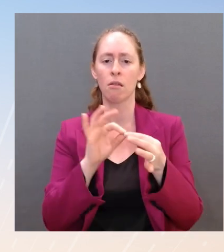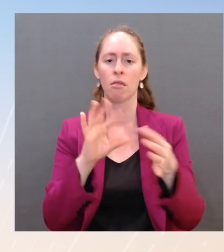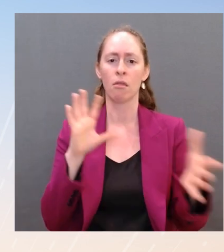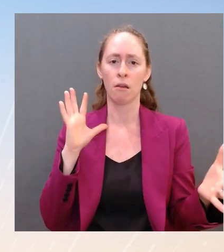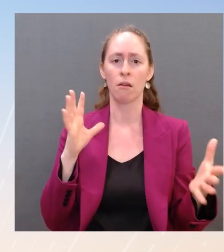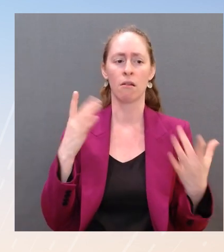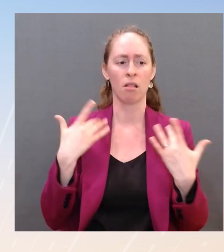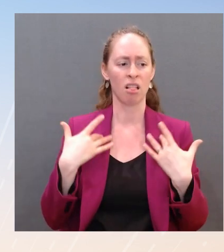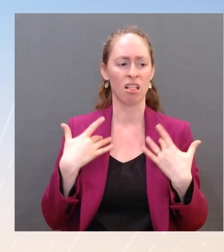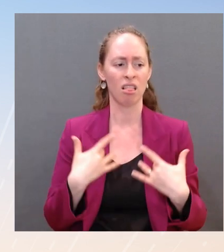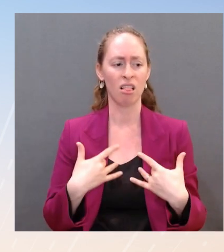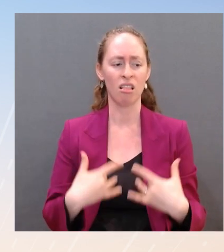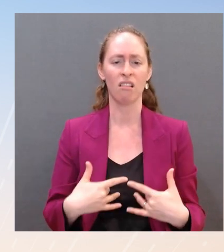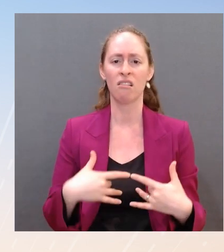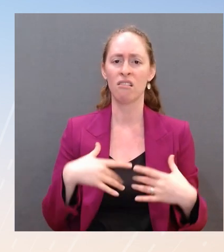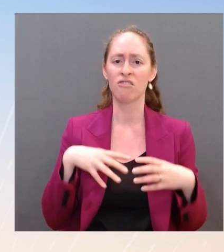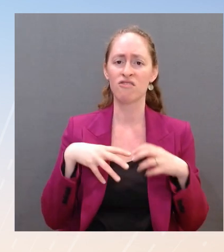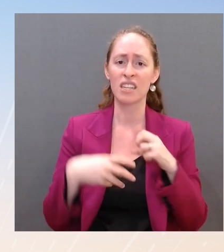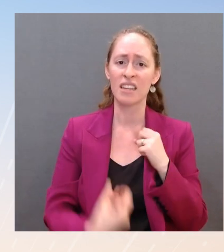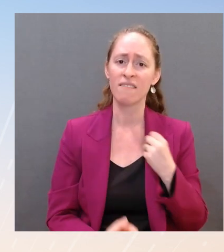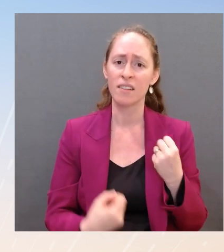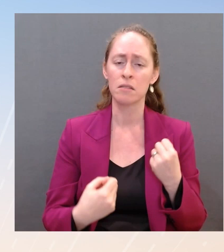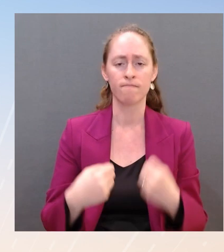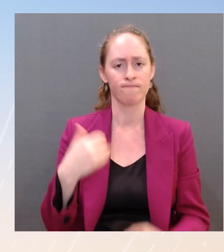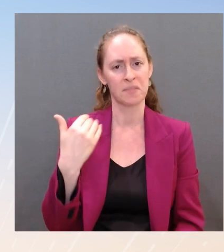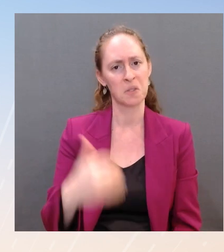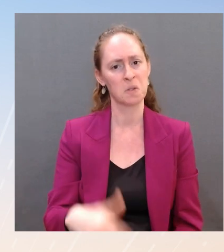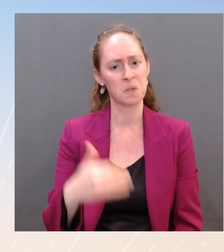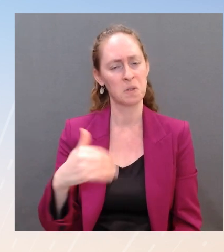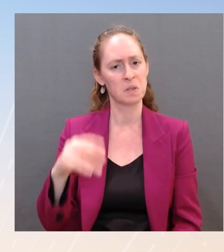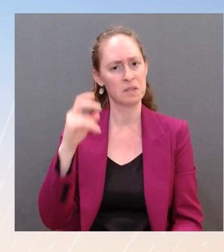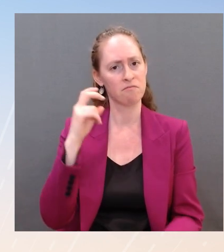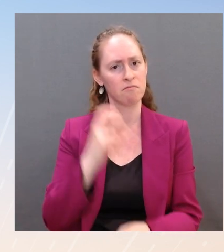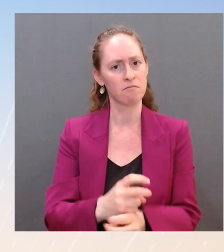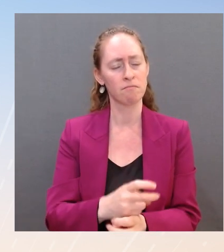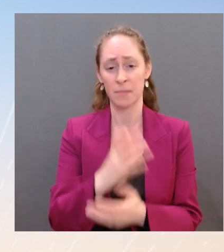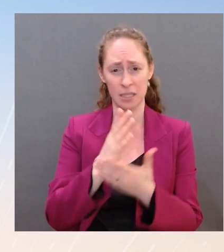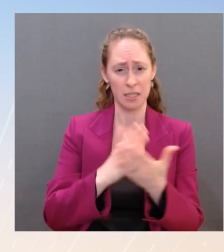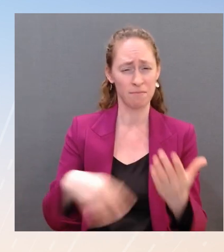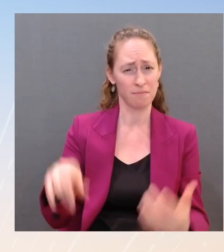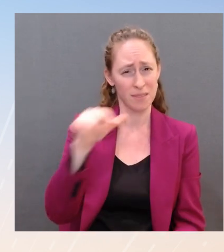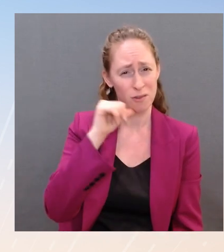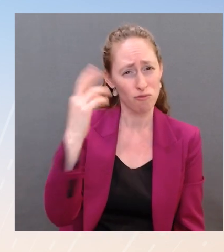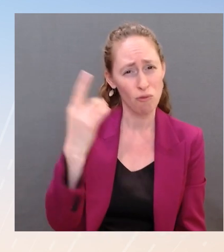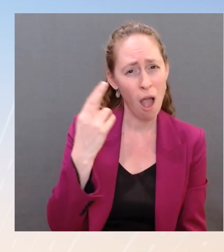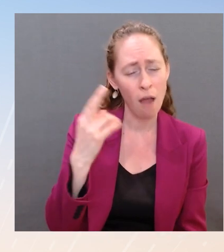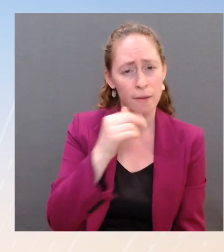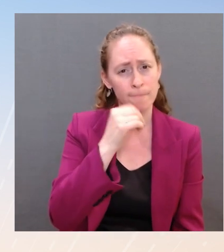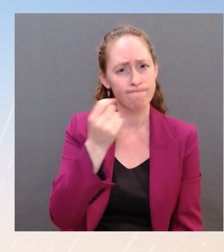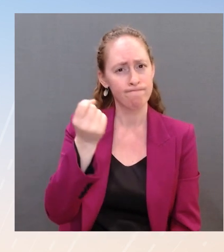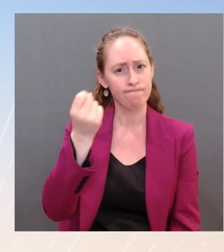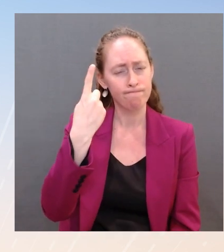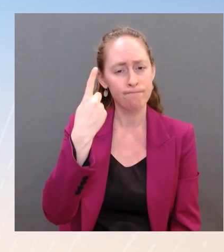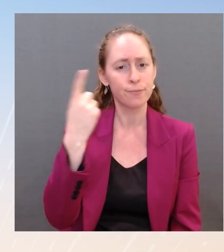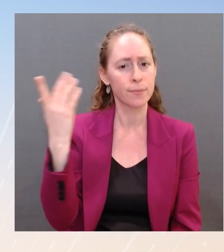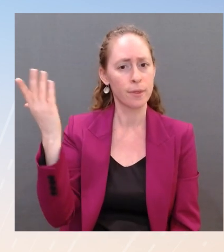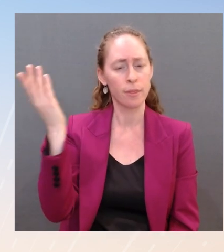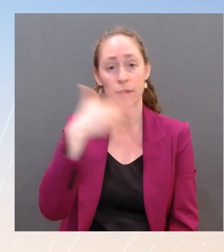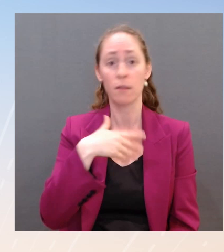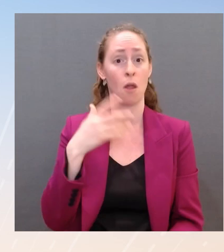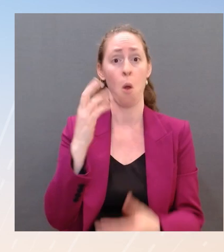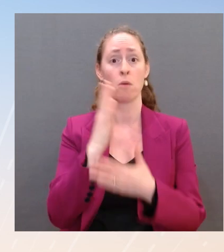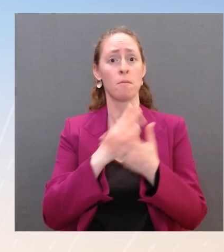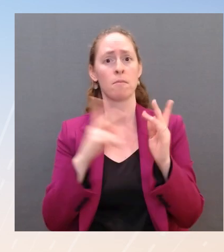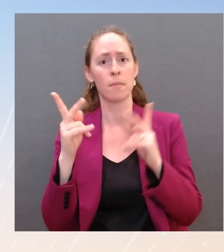go unseen, too often cloaked in secrecy and shame. But